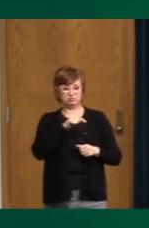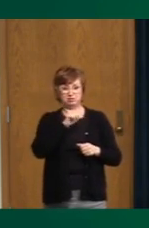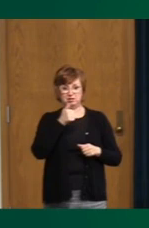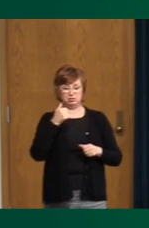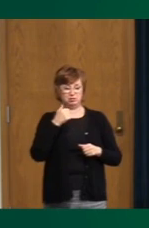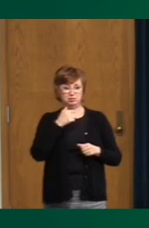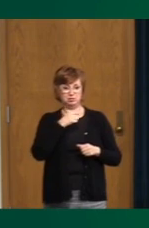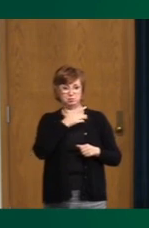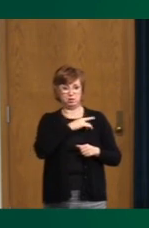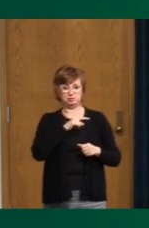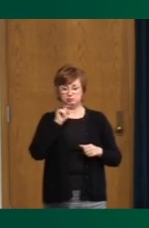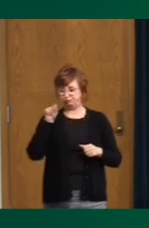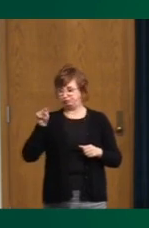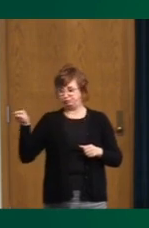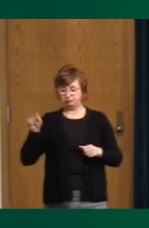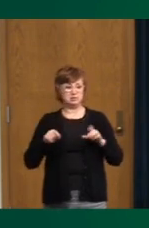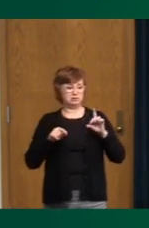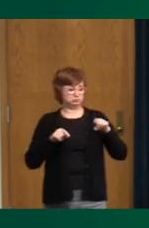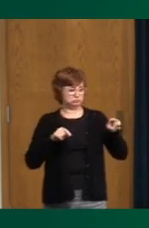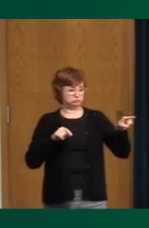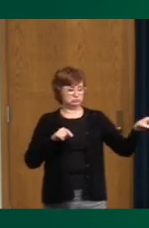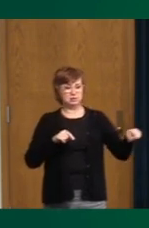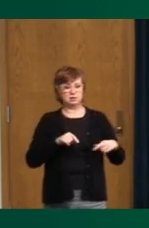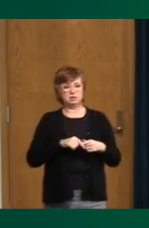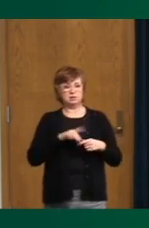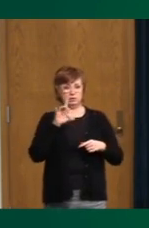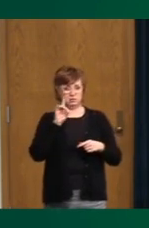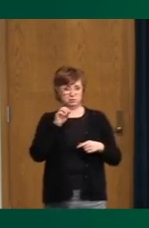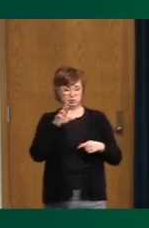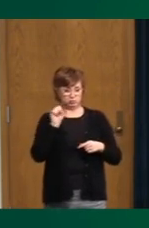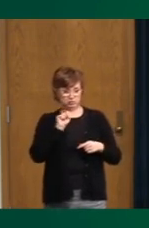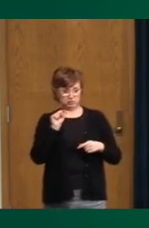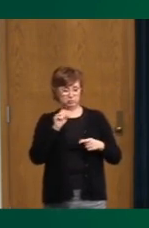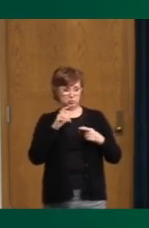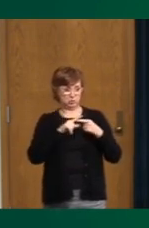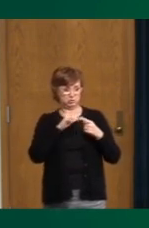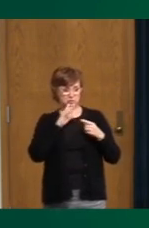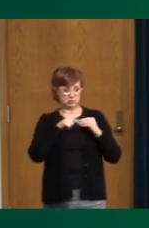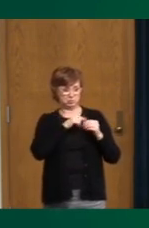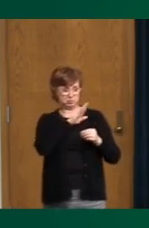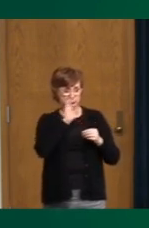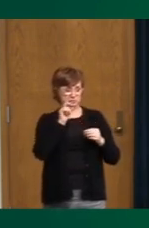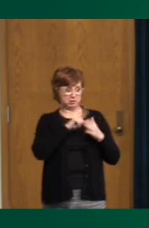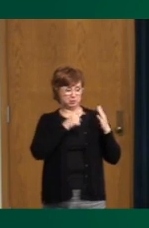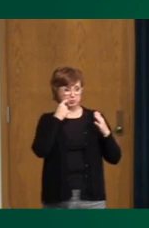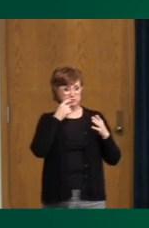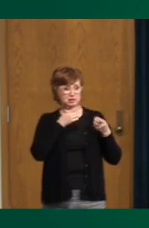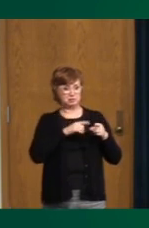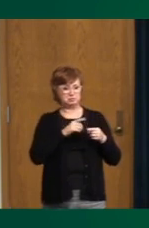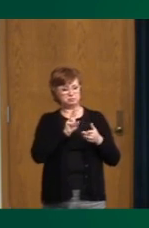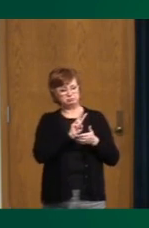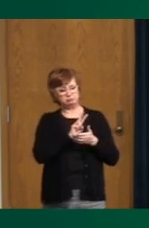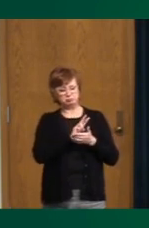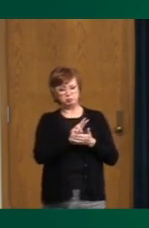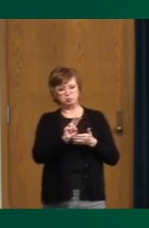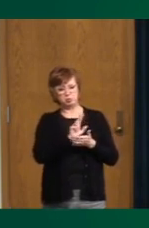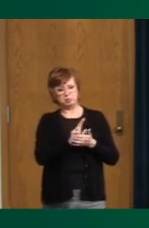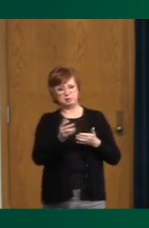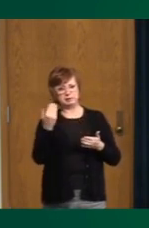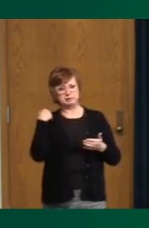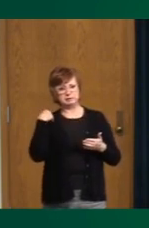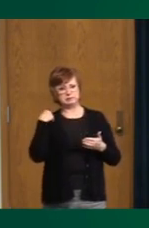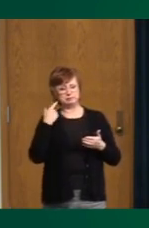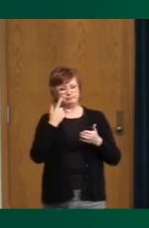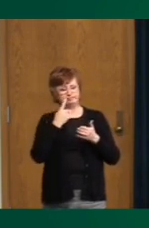are seeing some success, and maybe Dr. Shahab wants to speak a little bit to what British Columbia has been doing over the course of the last few weeks. We